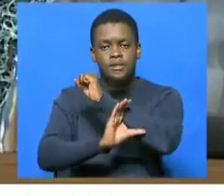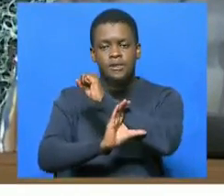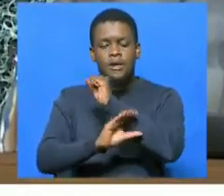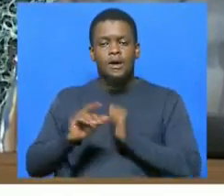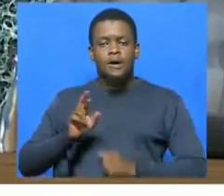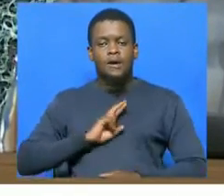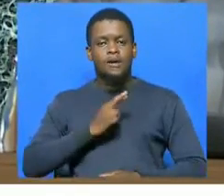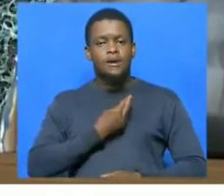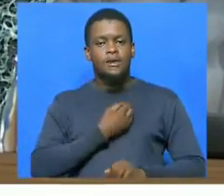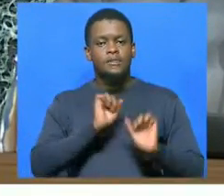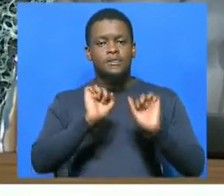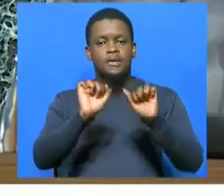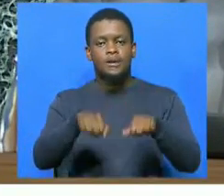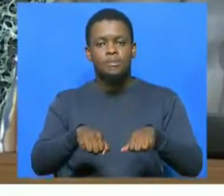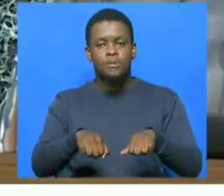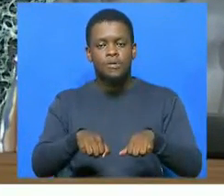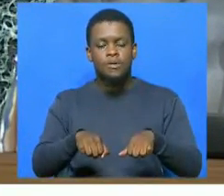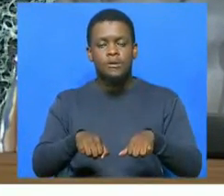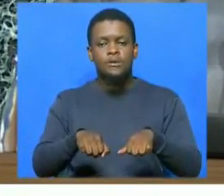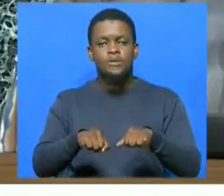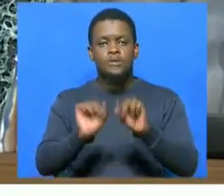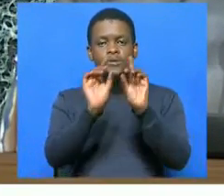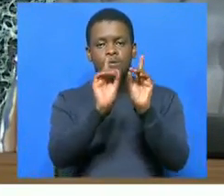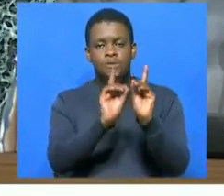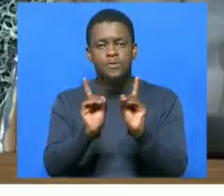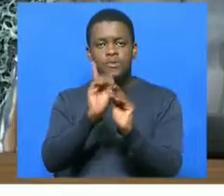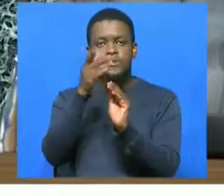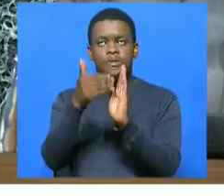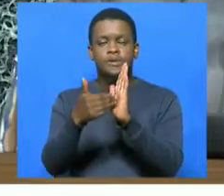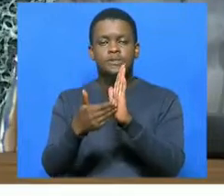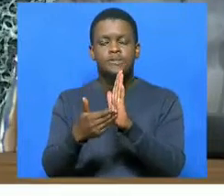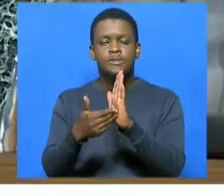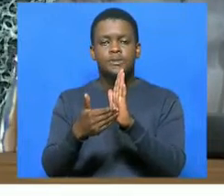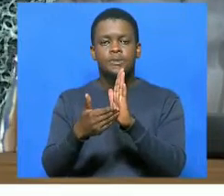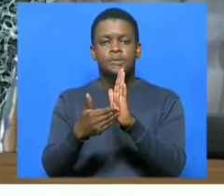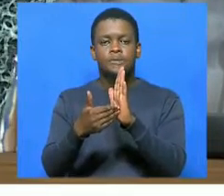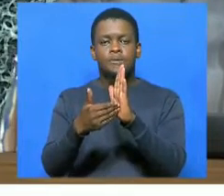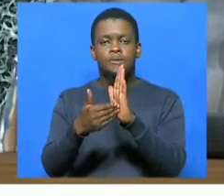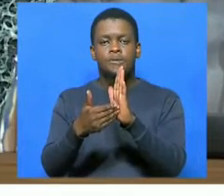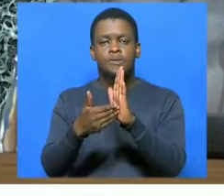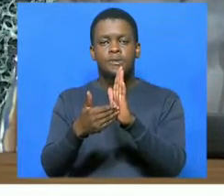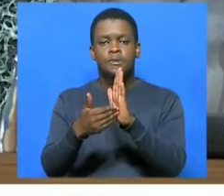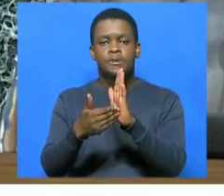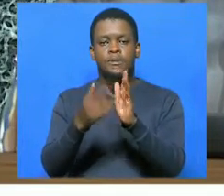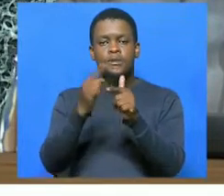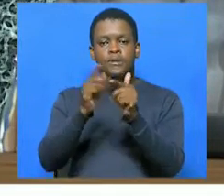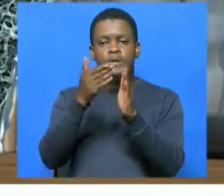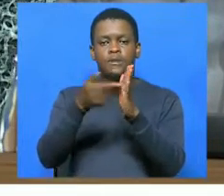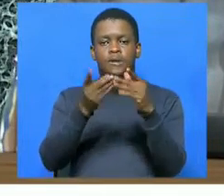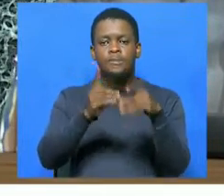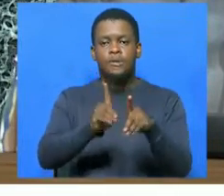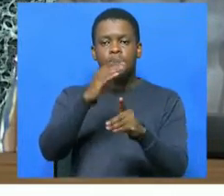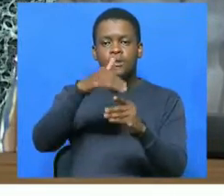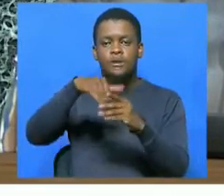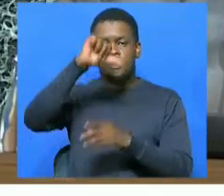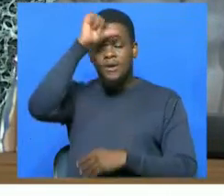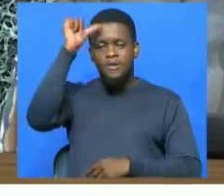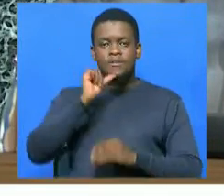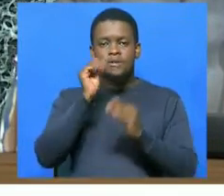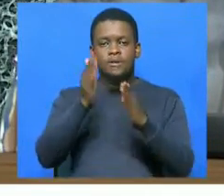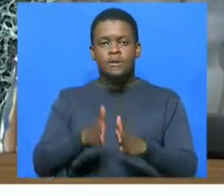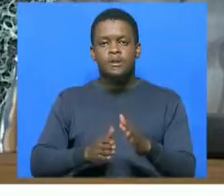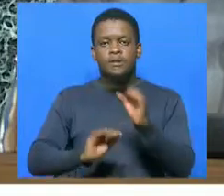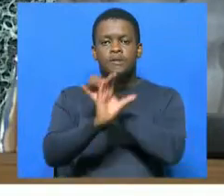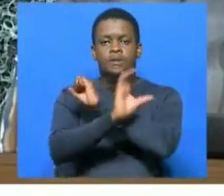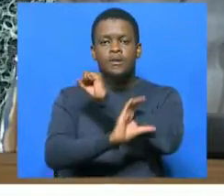able then to have our product available on the African continent, because it will be